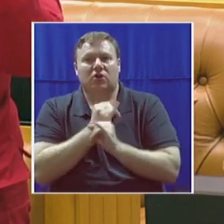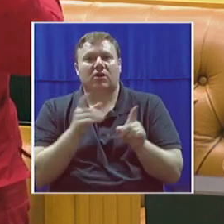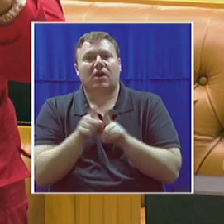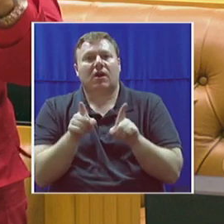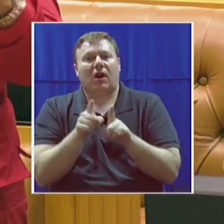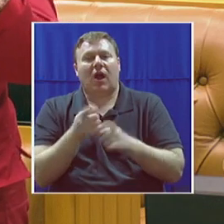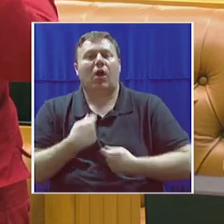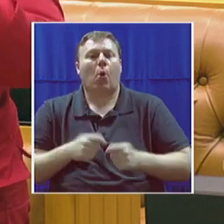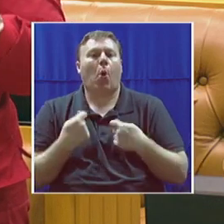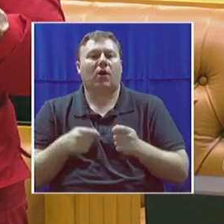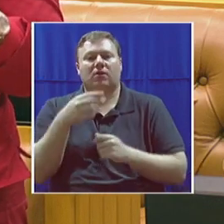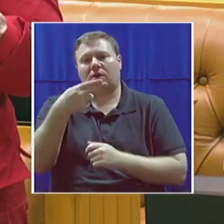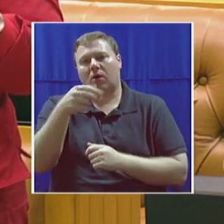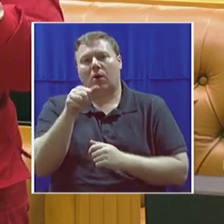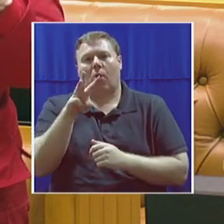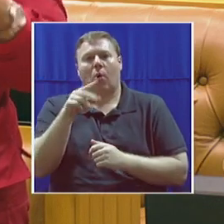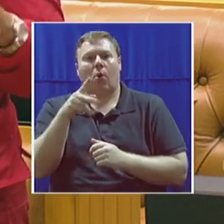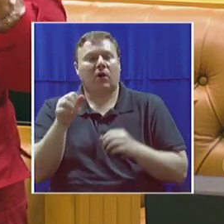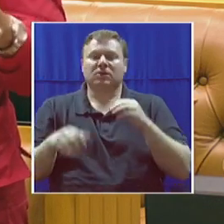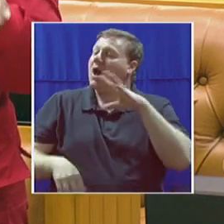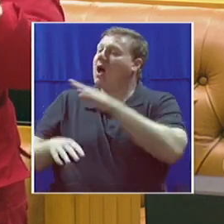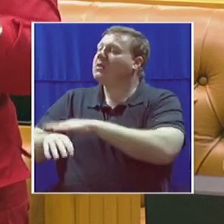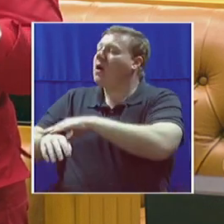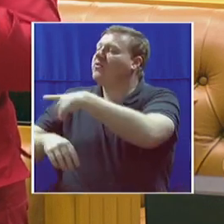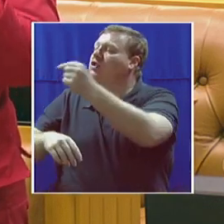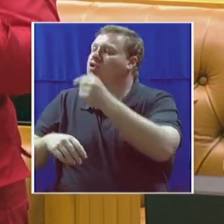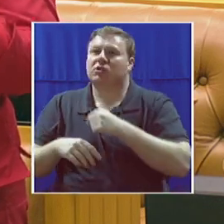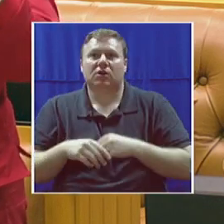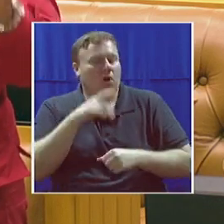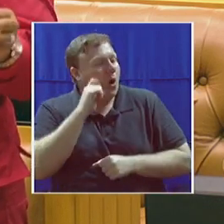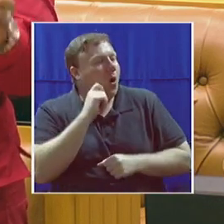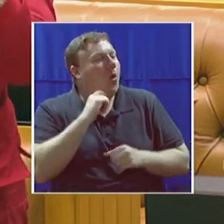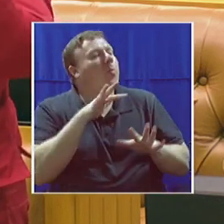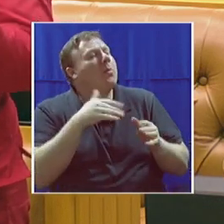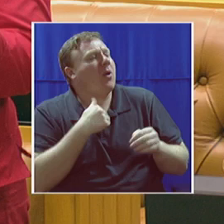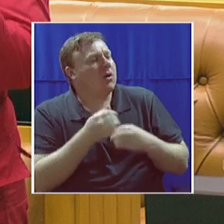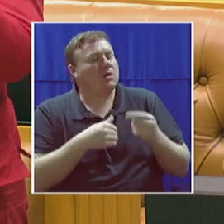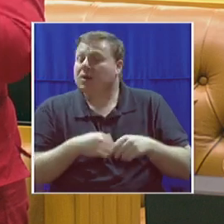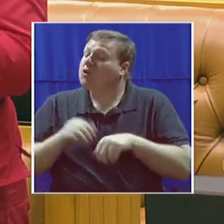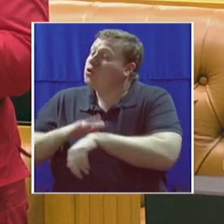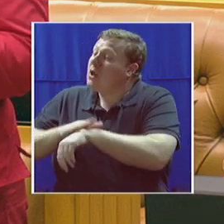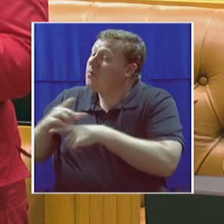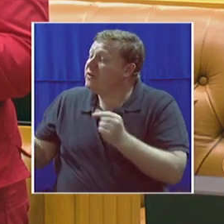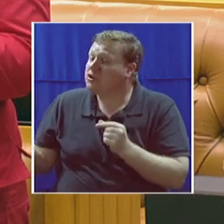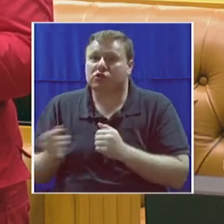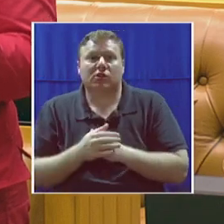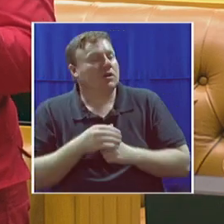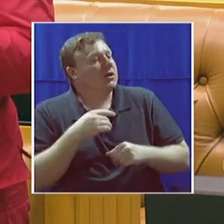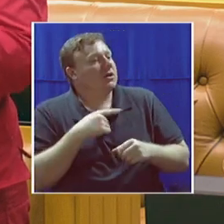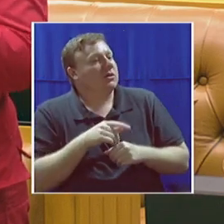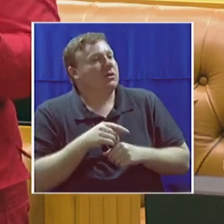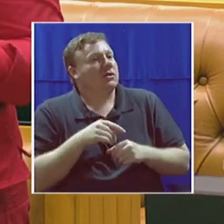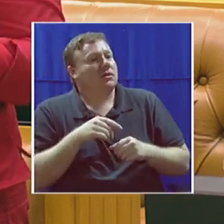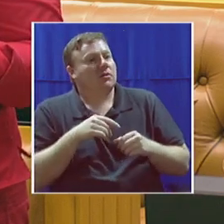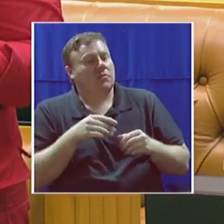find johbur the old people your time is up and everything